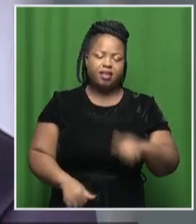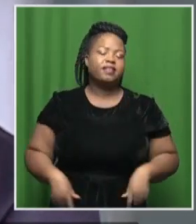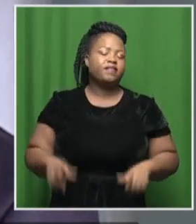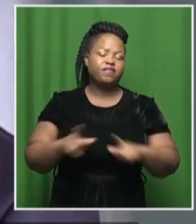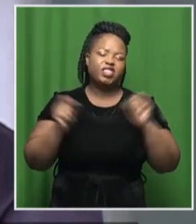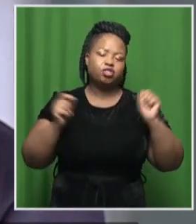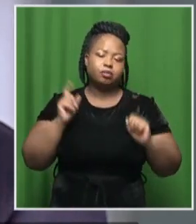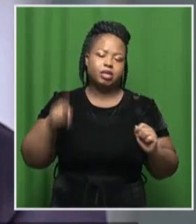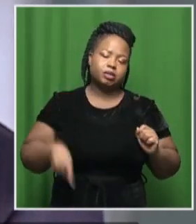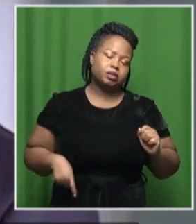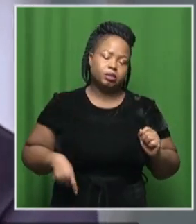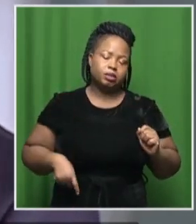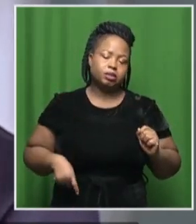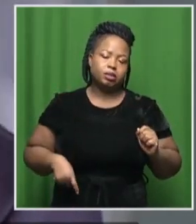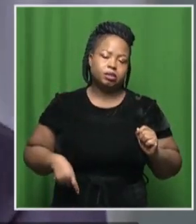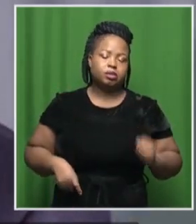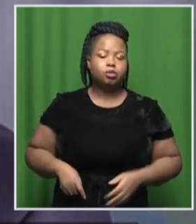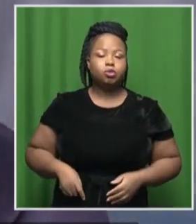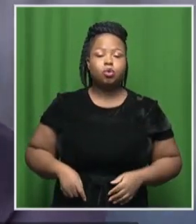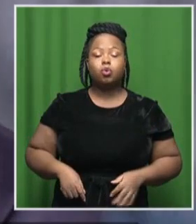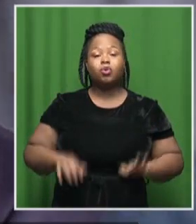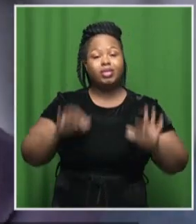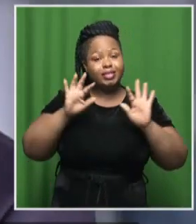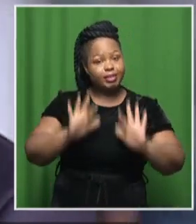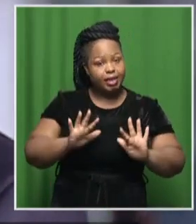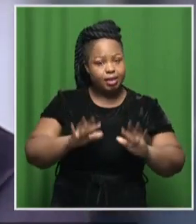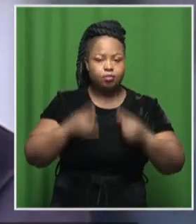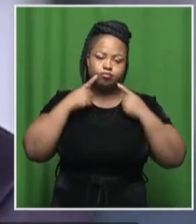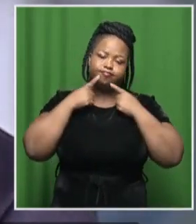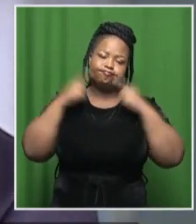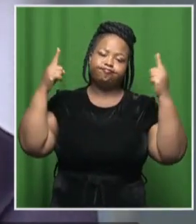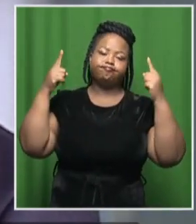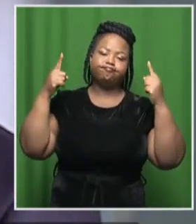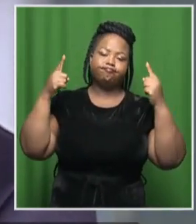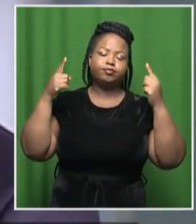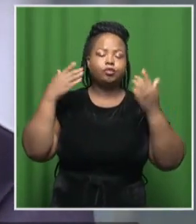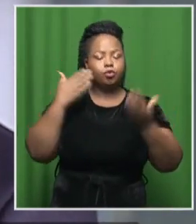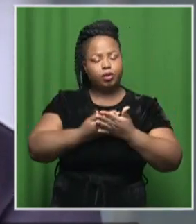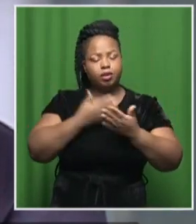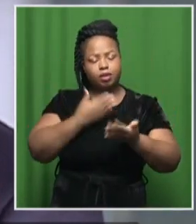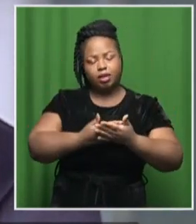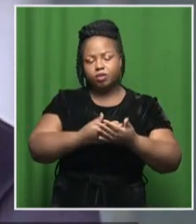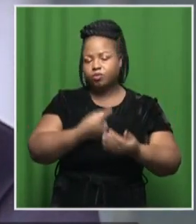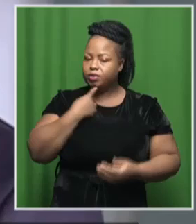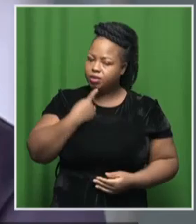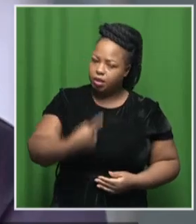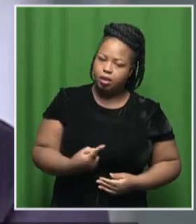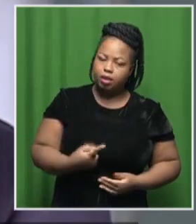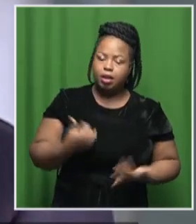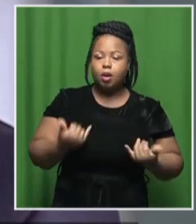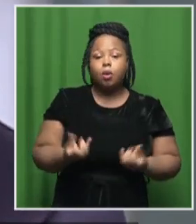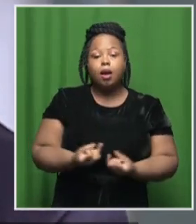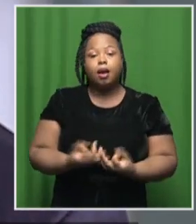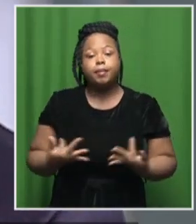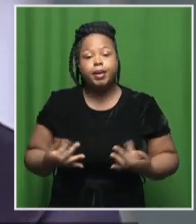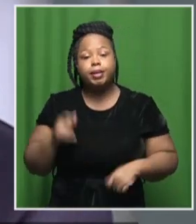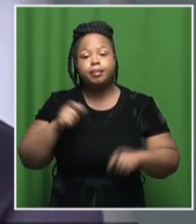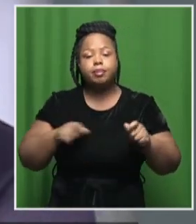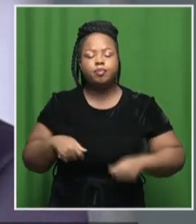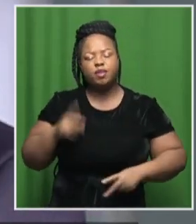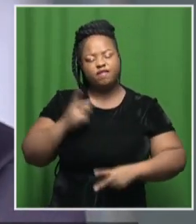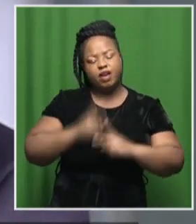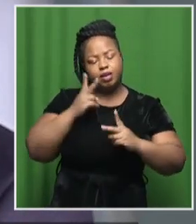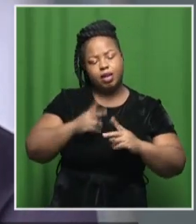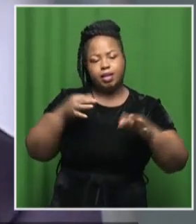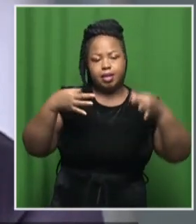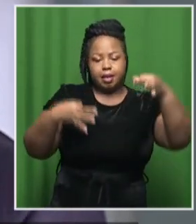them around the 9th, and so on the 10th would be able to say where are we finally in terms of what does the ballot